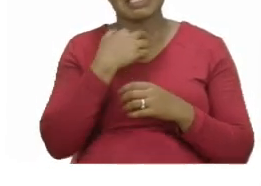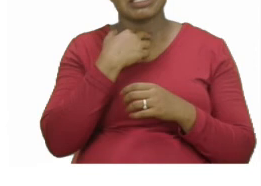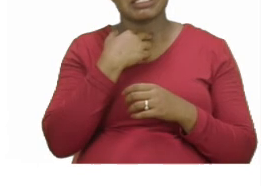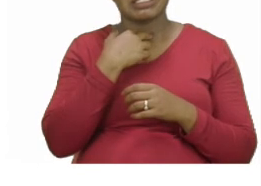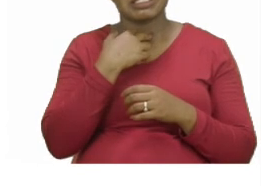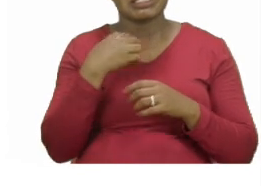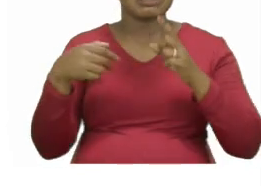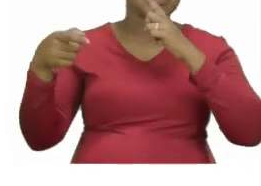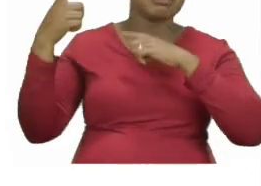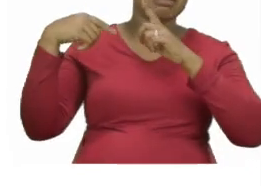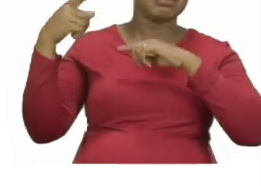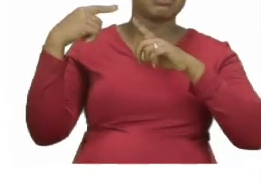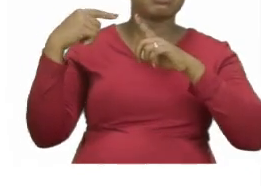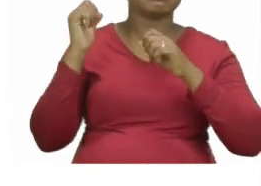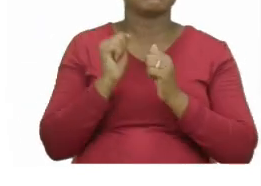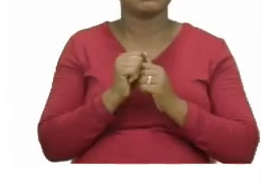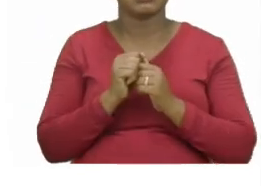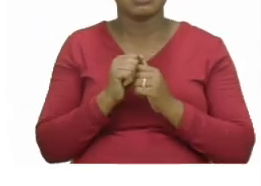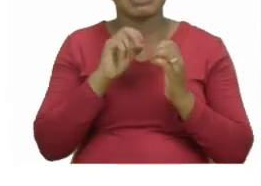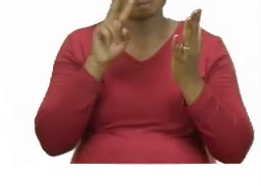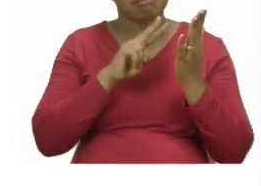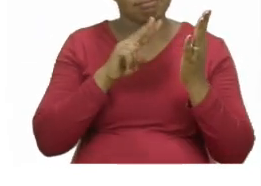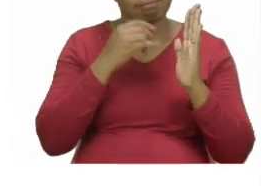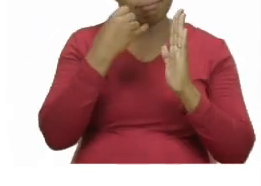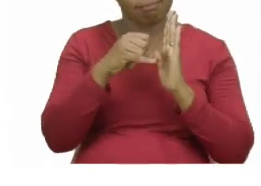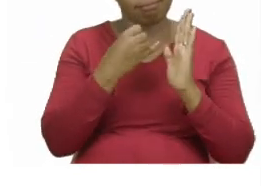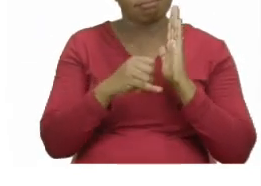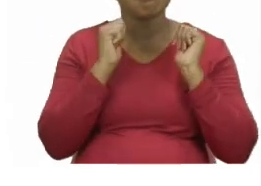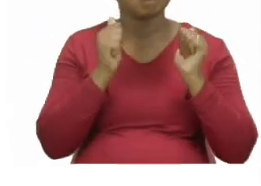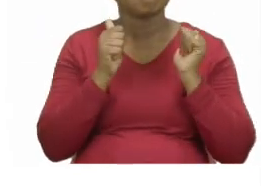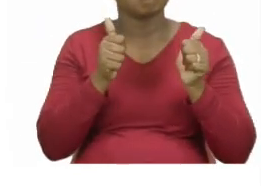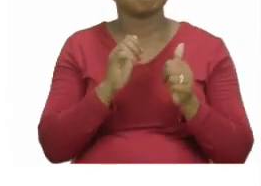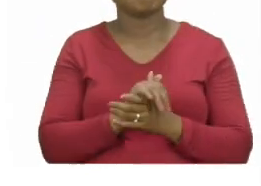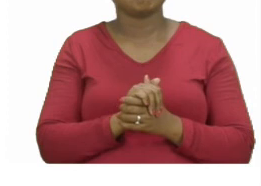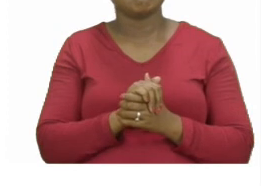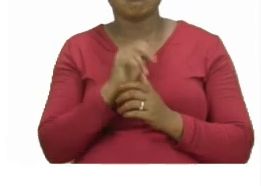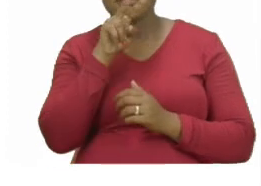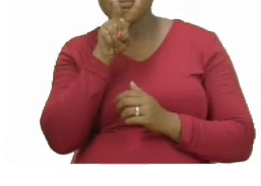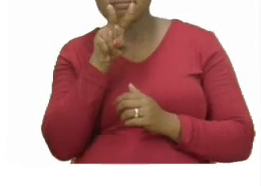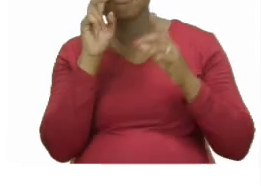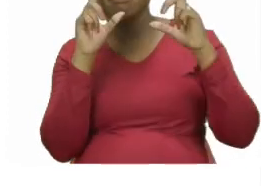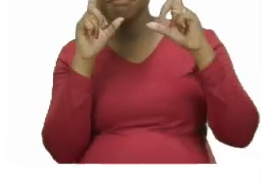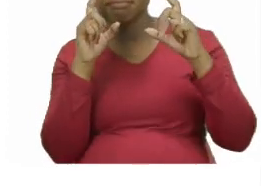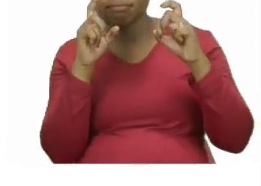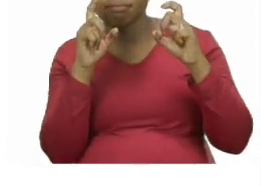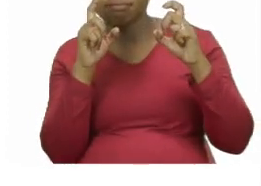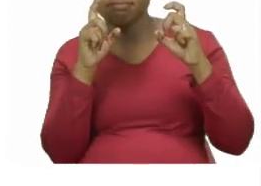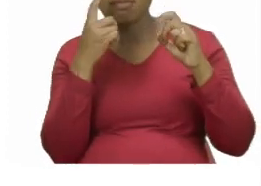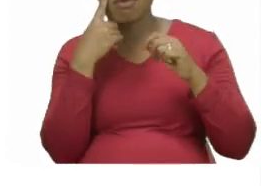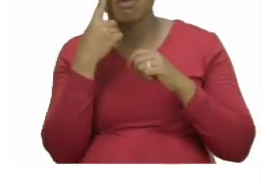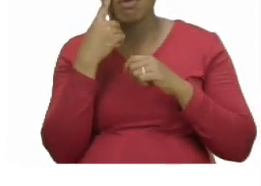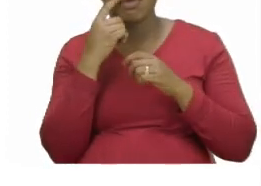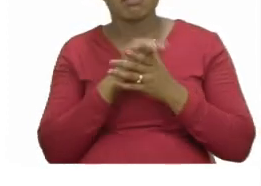and make sure you read your instructions carefully and look at the pictures, and I hope you will have